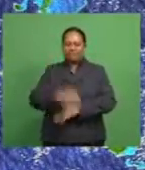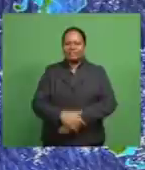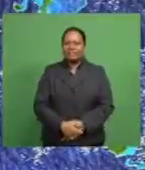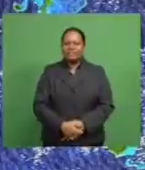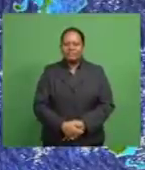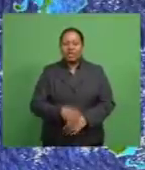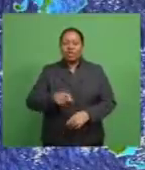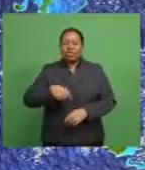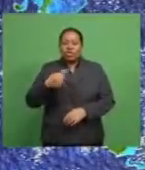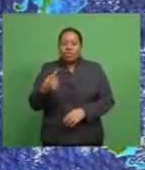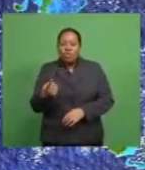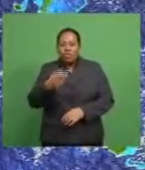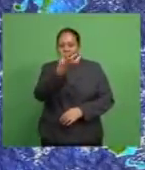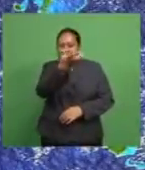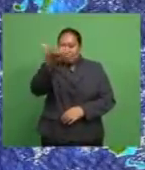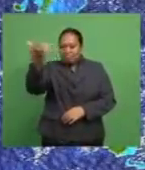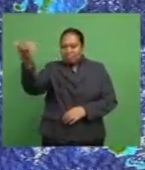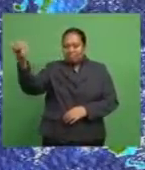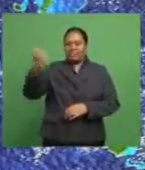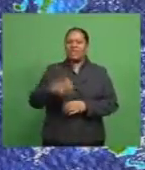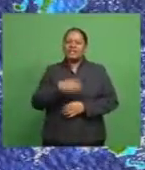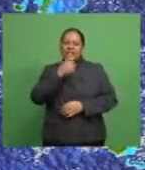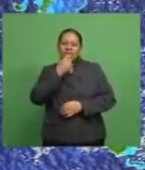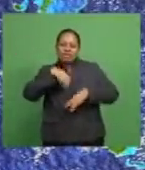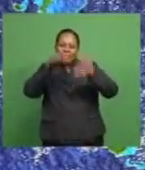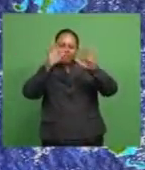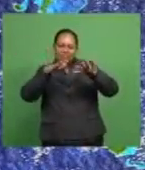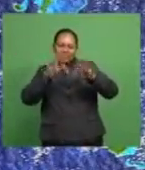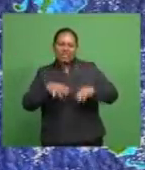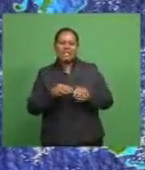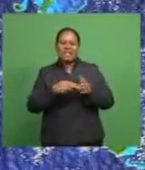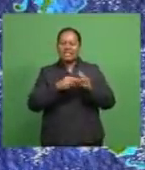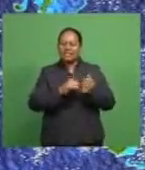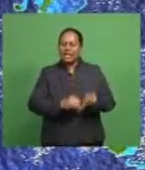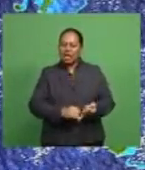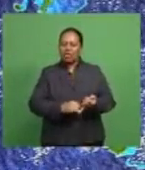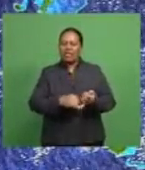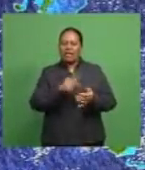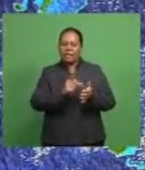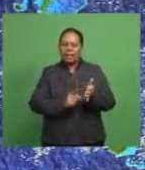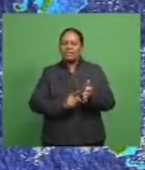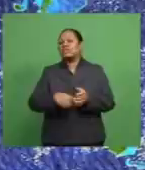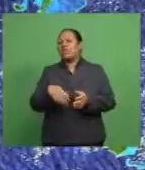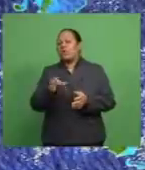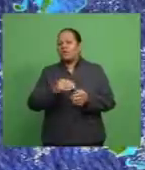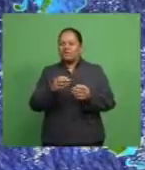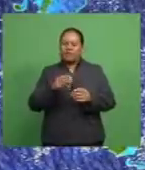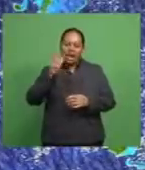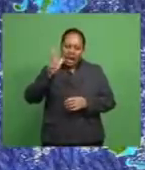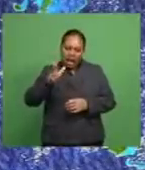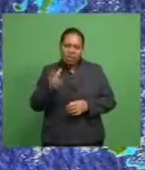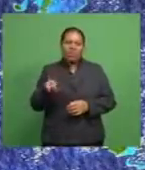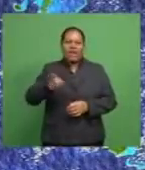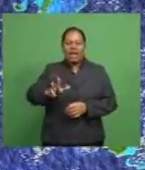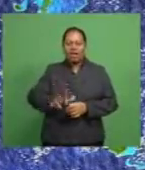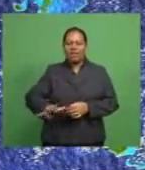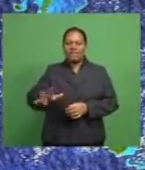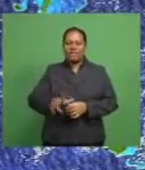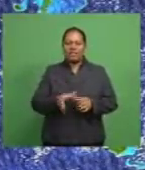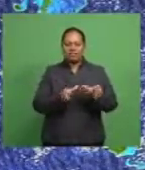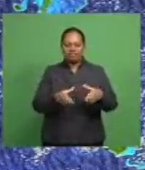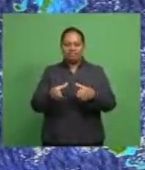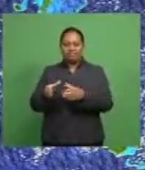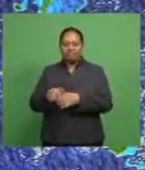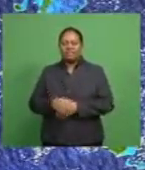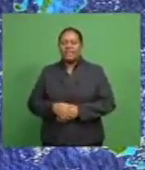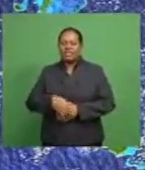For tomorrow, cloudy periods with a few showers over the southern parts and interior of the larger islands, Lau and Lomaiviti group, mainly